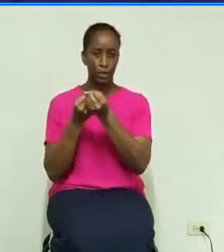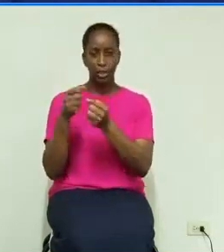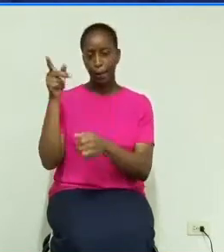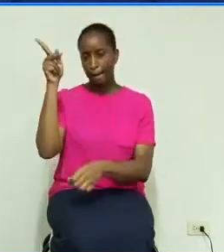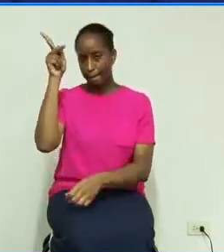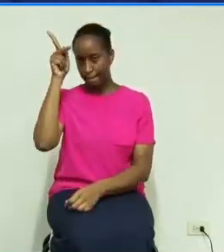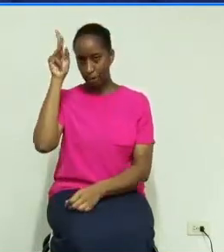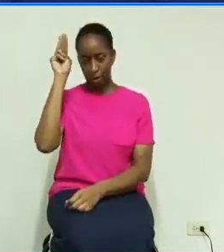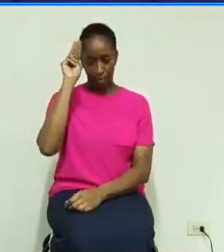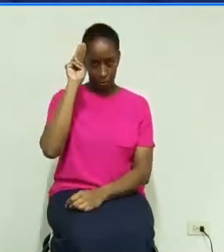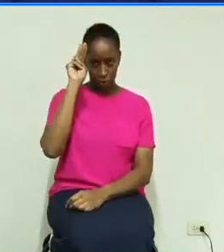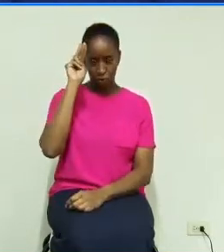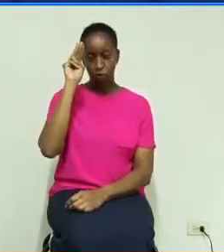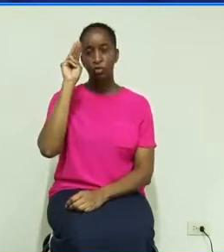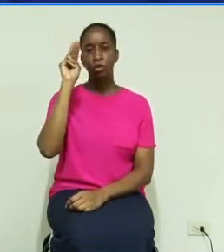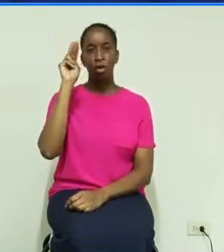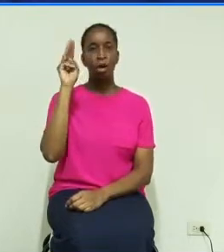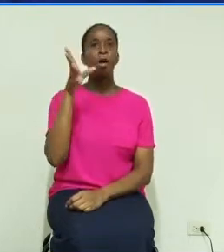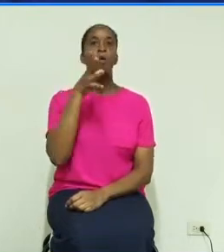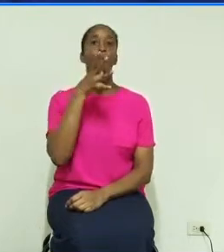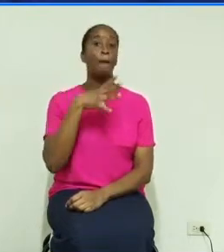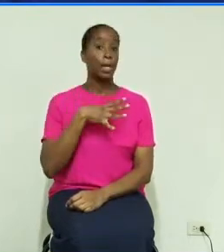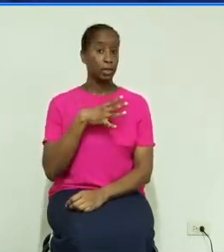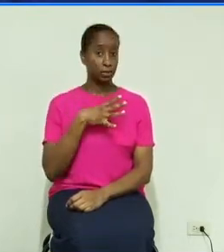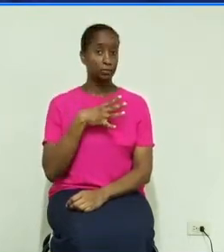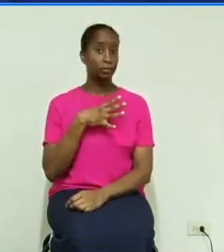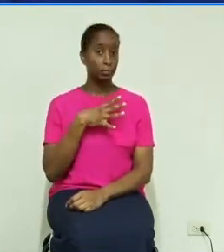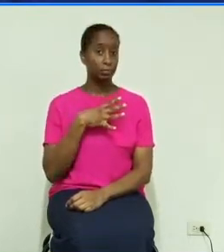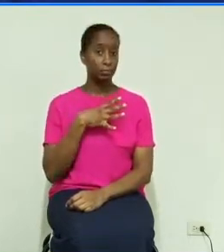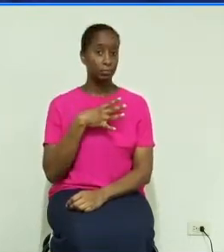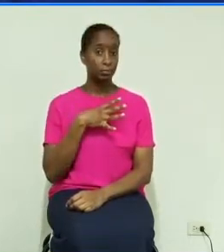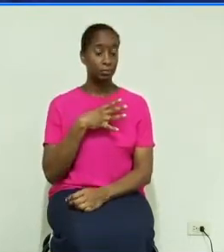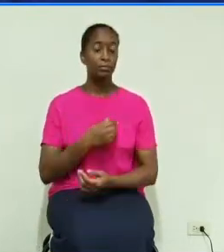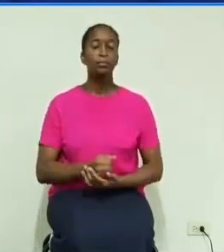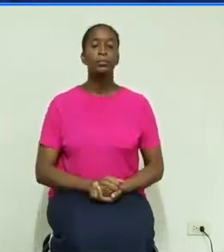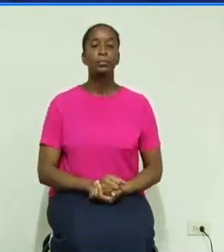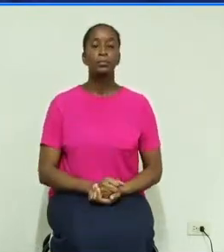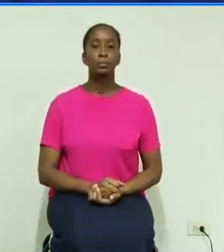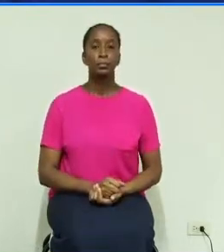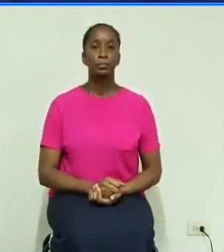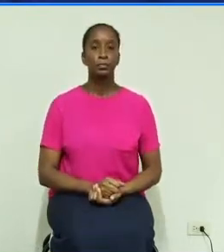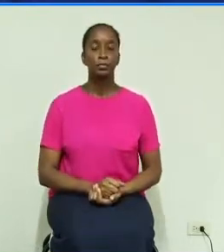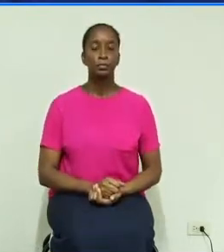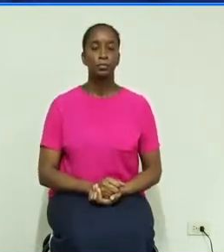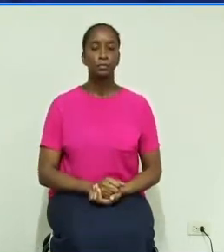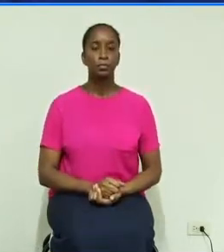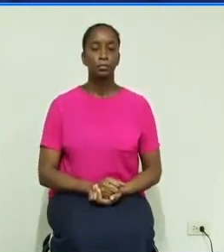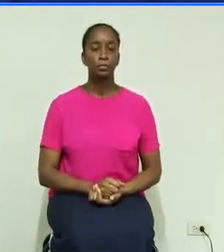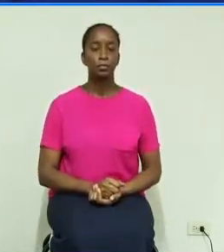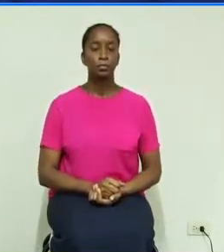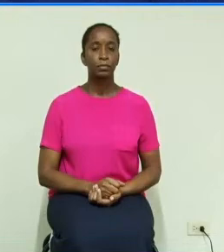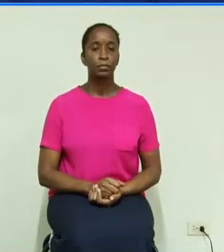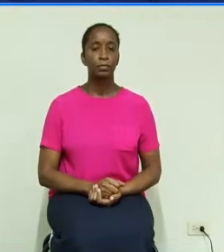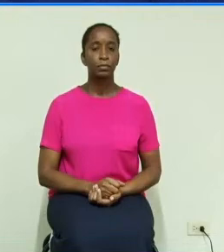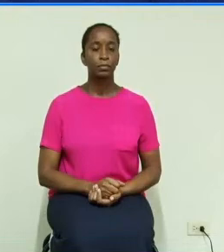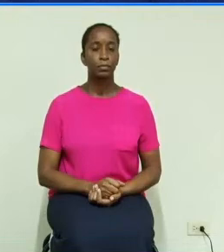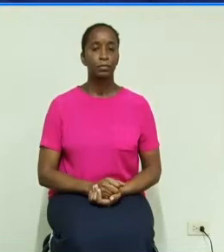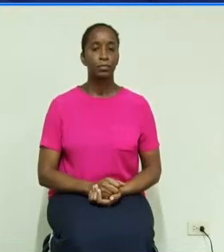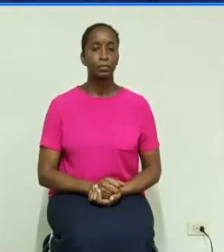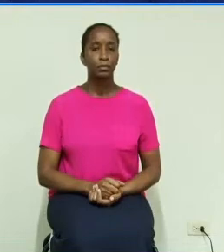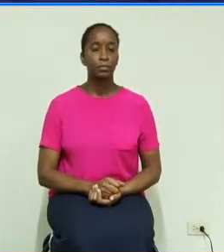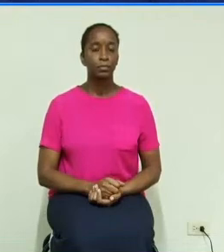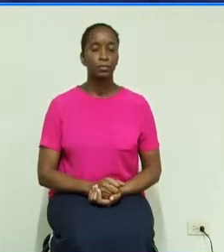translate to persons' perceptions and persons' beliefs of who they think should represent them. And that is why I think we